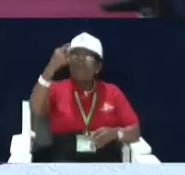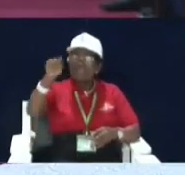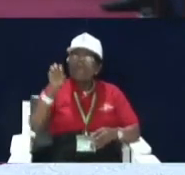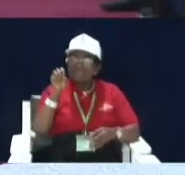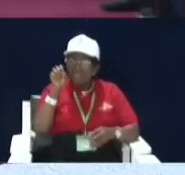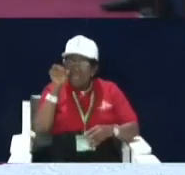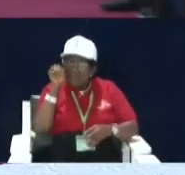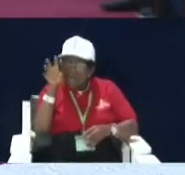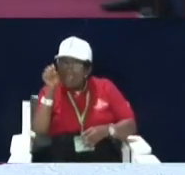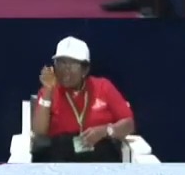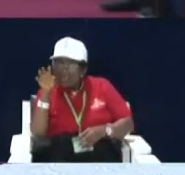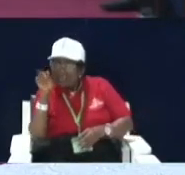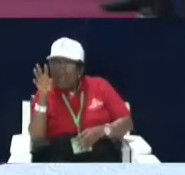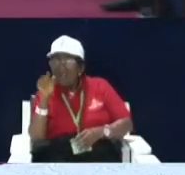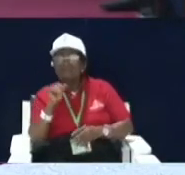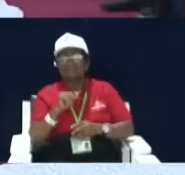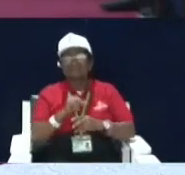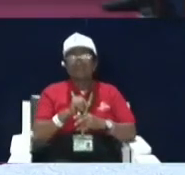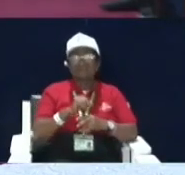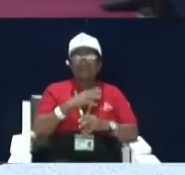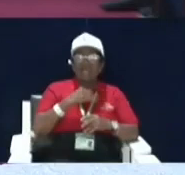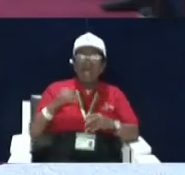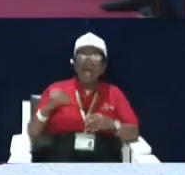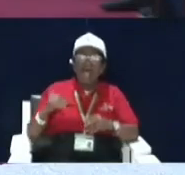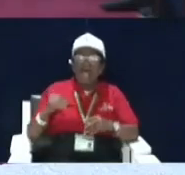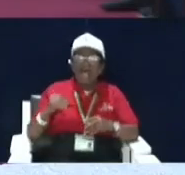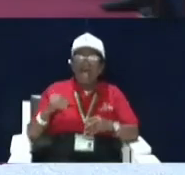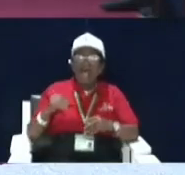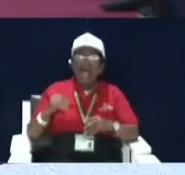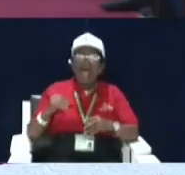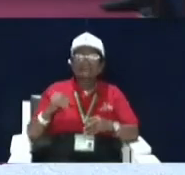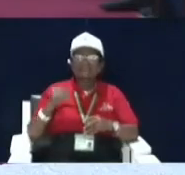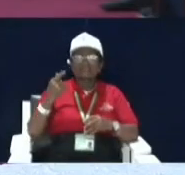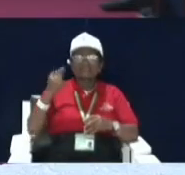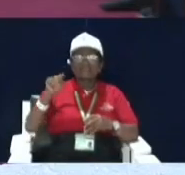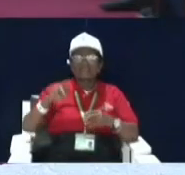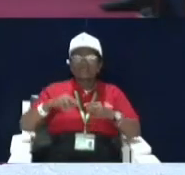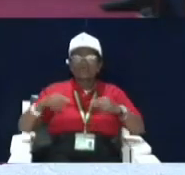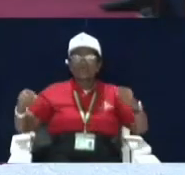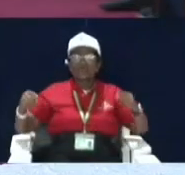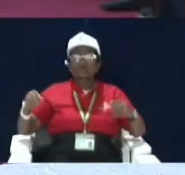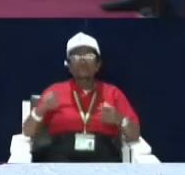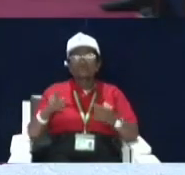magicians and then became a rod again.